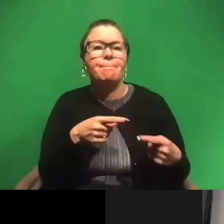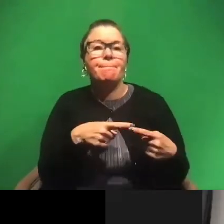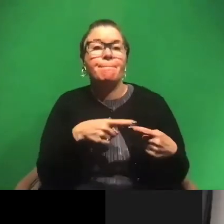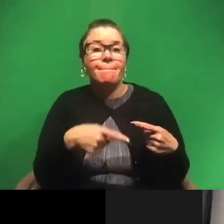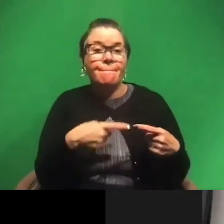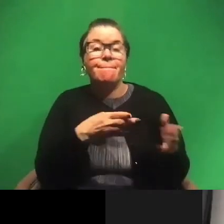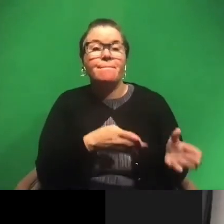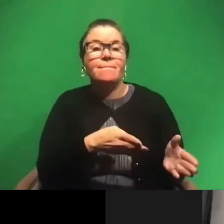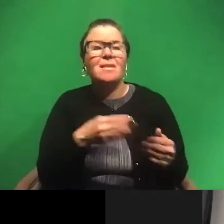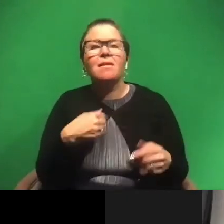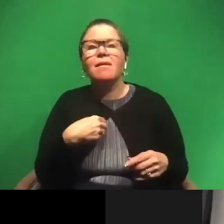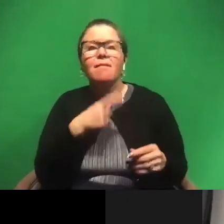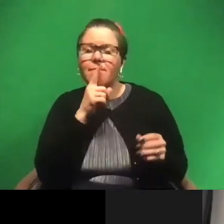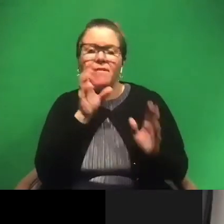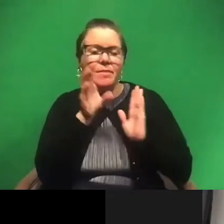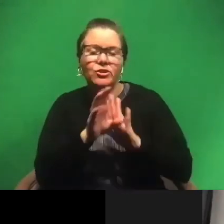I don't have a photo of it.